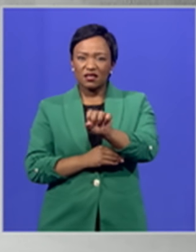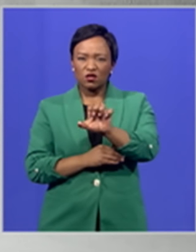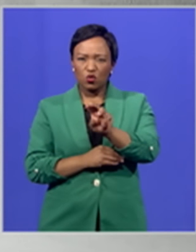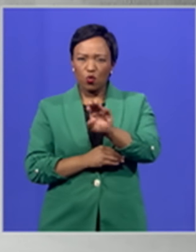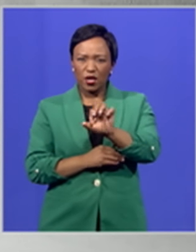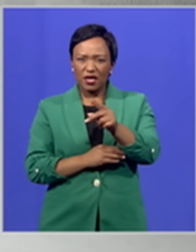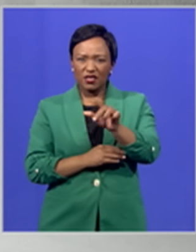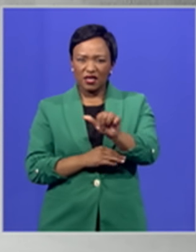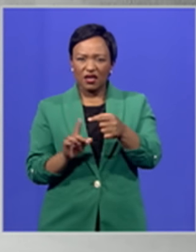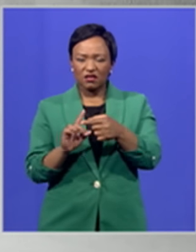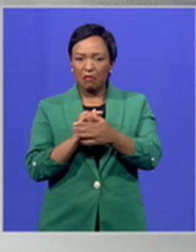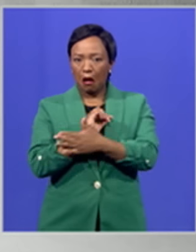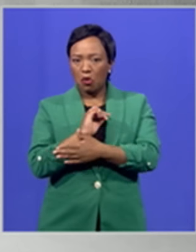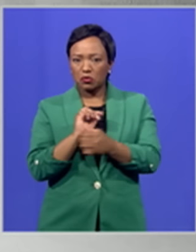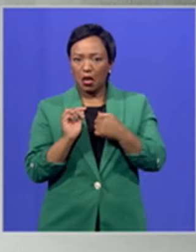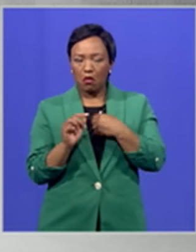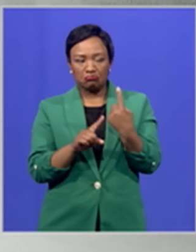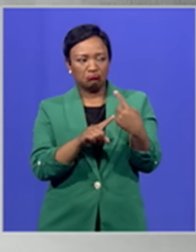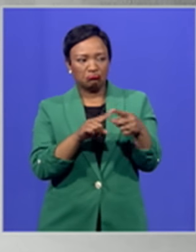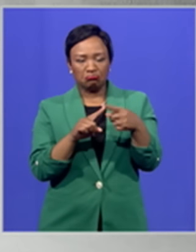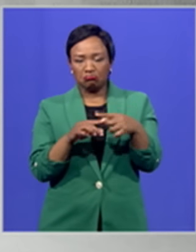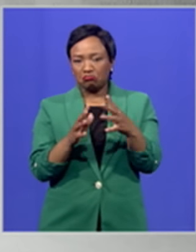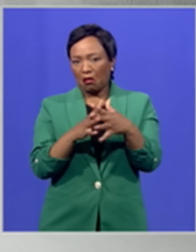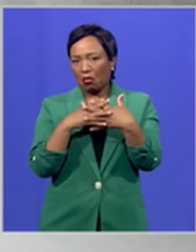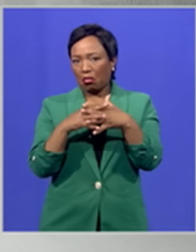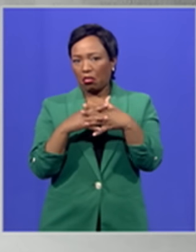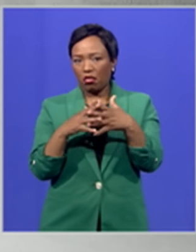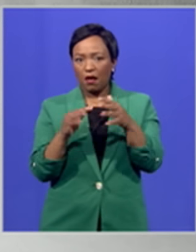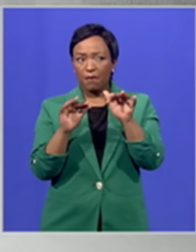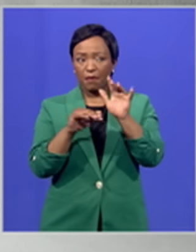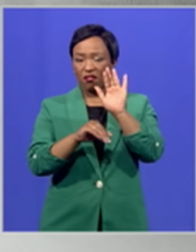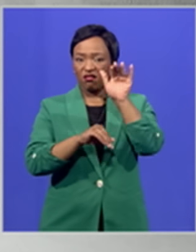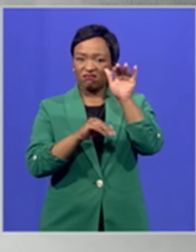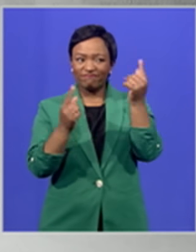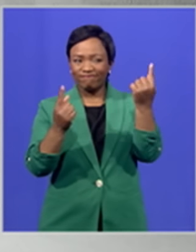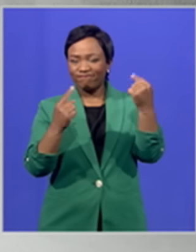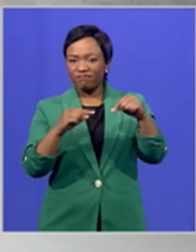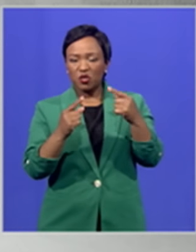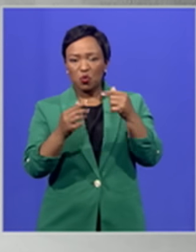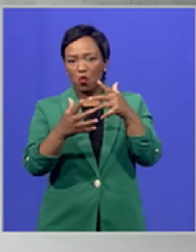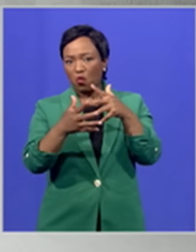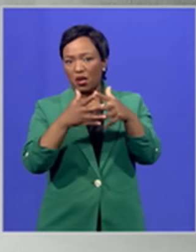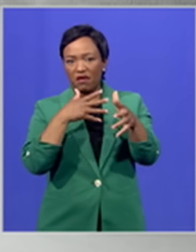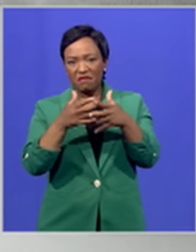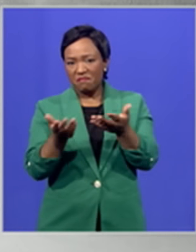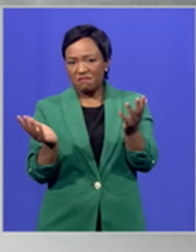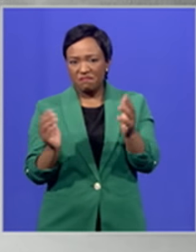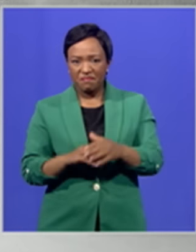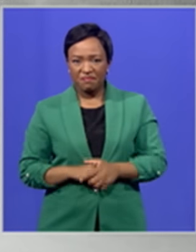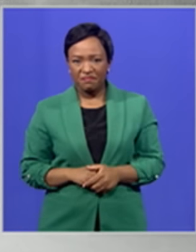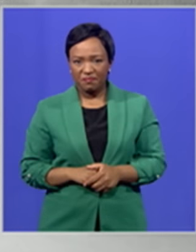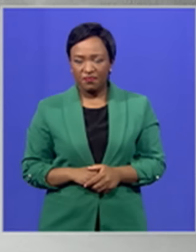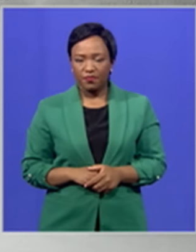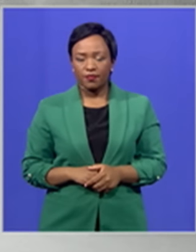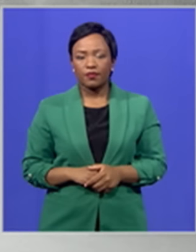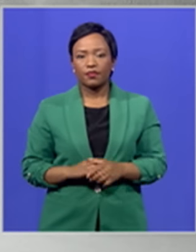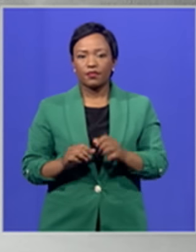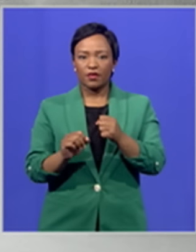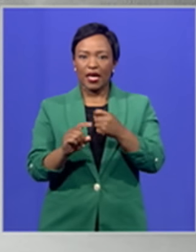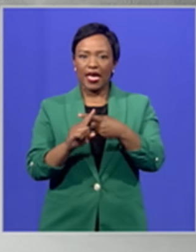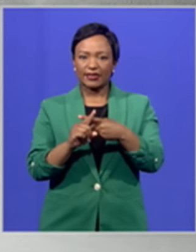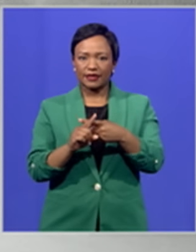fetogile papadi, badudi ba dinaga di shele ba e gapa ba e gorosha ba itirela ka rati. Ge le letlakaleng